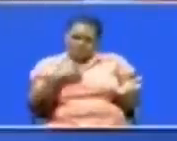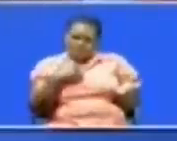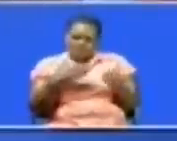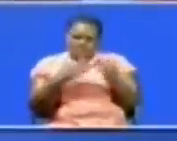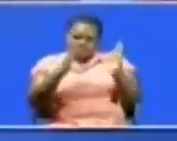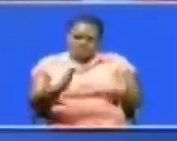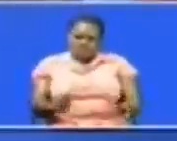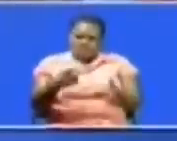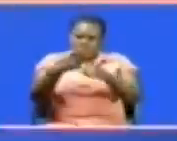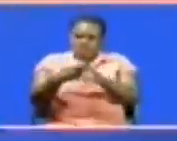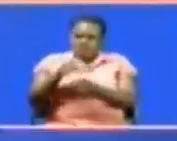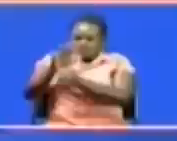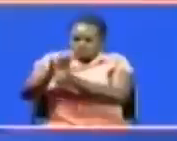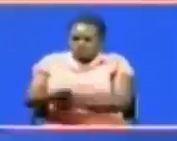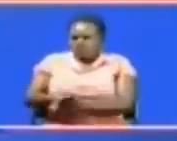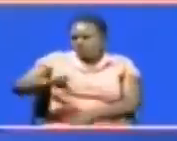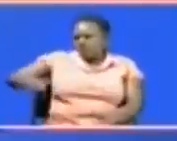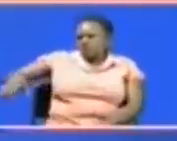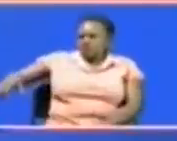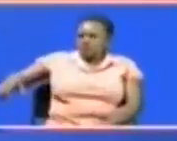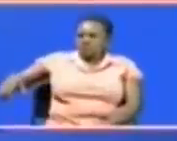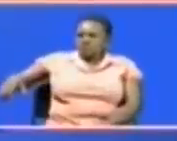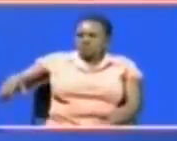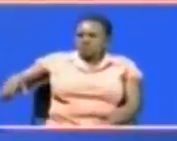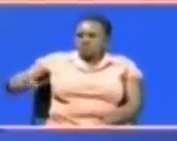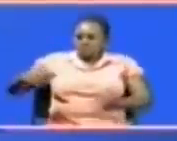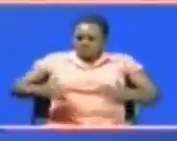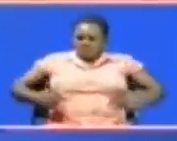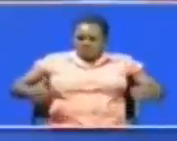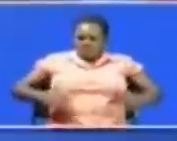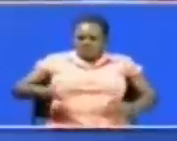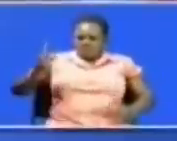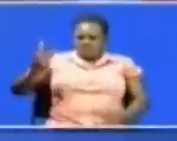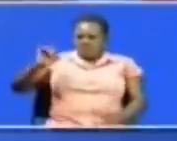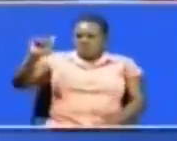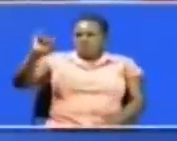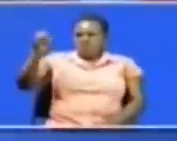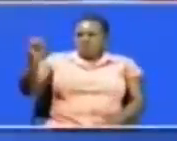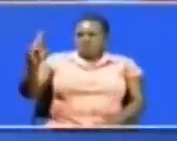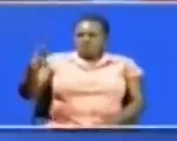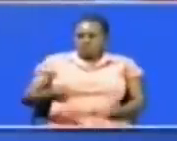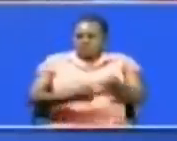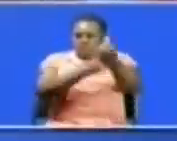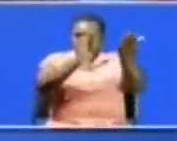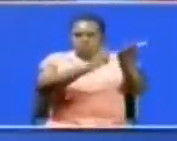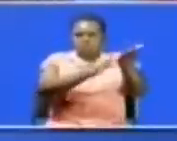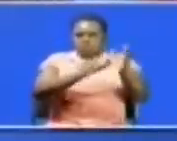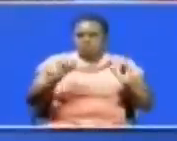leaders from the marginalized counties like Garissa or Wajir coming out to say they do not agree with those